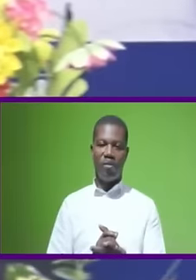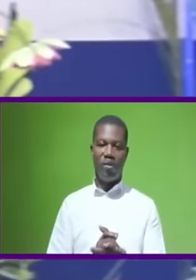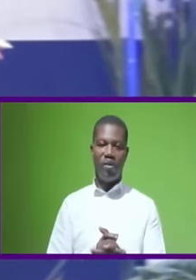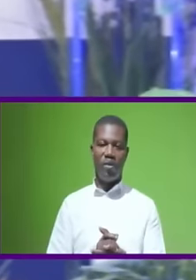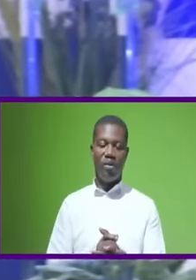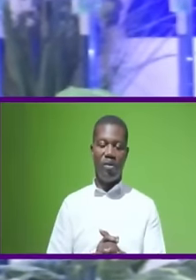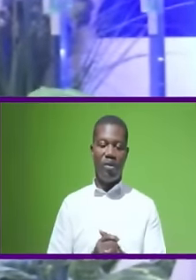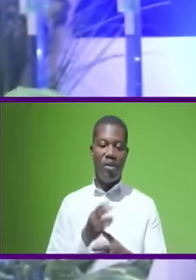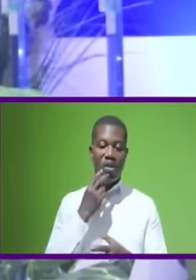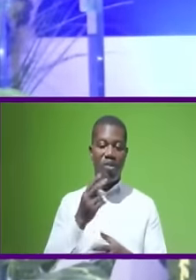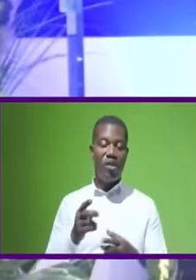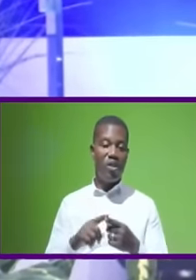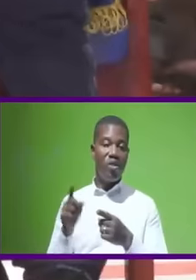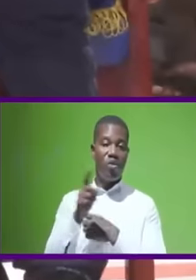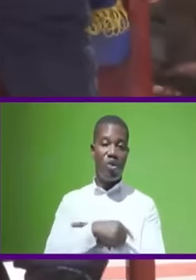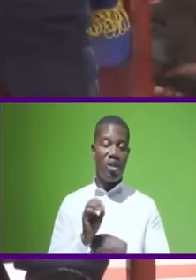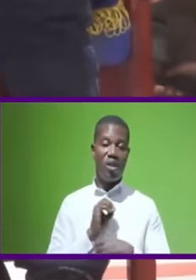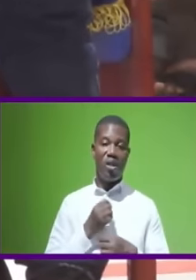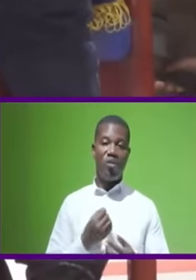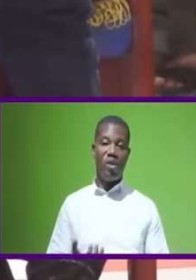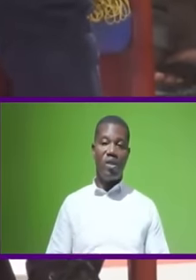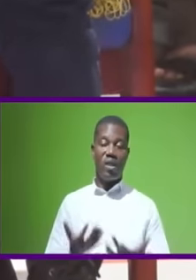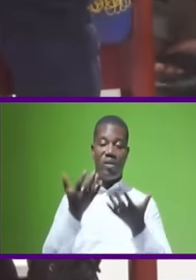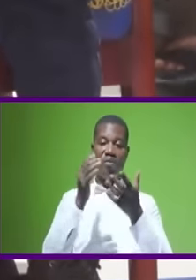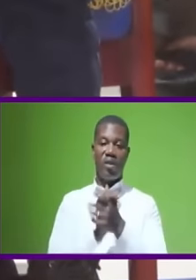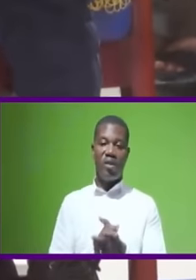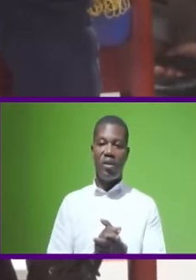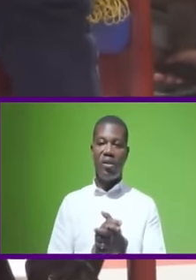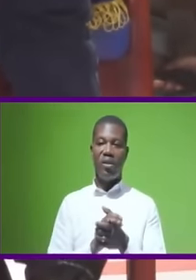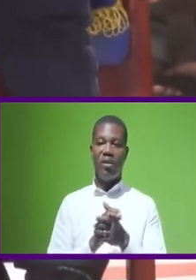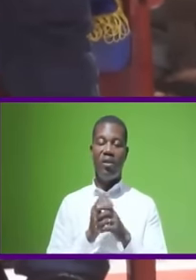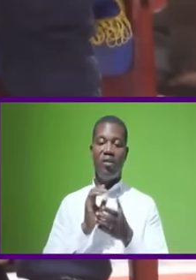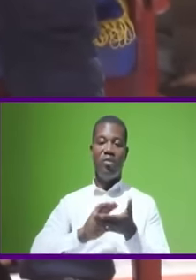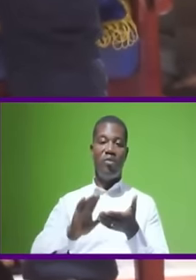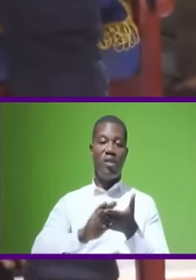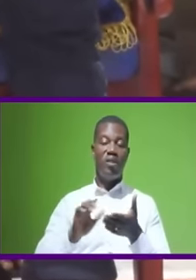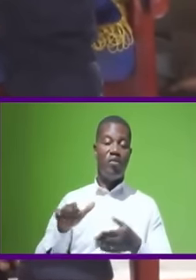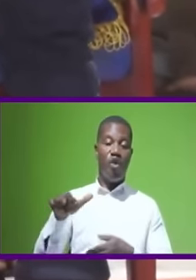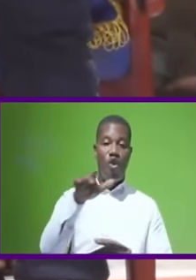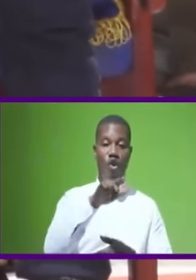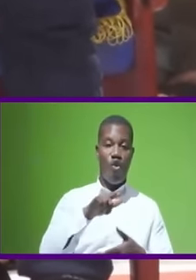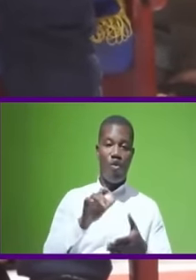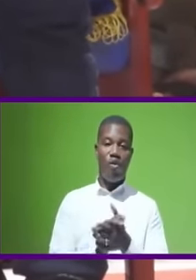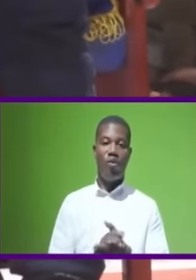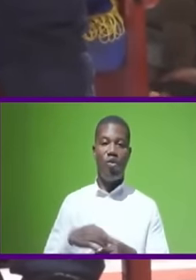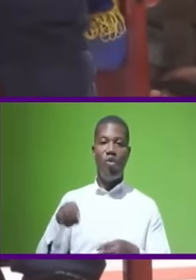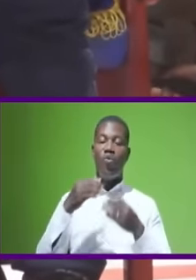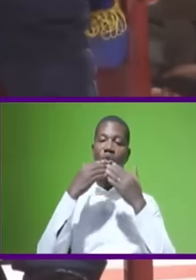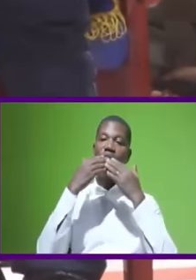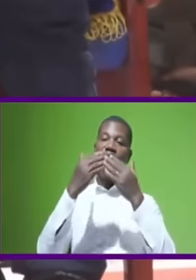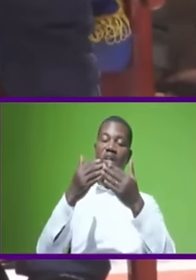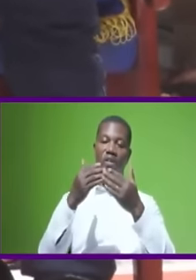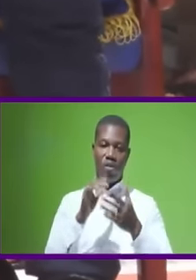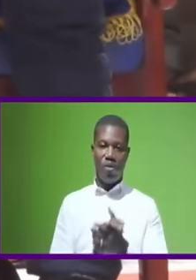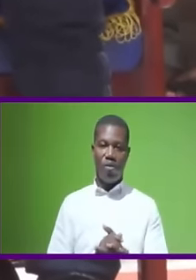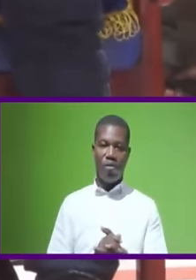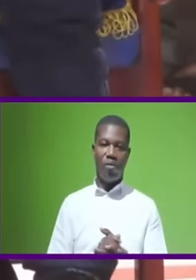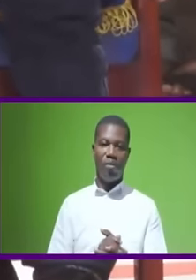shaya ya fodi ene di eso na fami ni na cha ya amen. That's the pouch. Yes, sir.